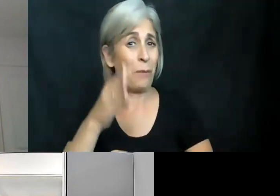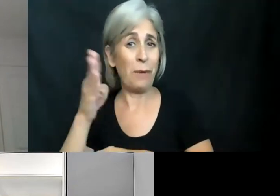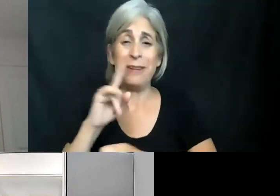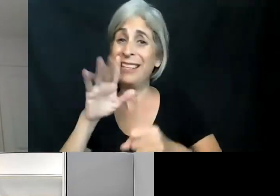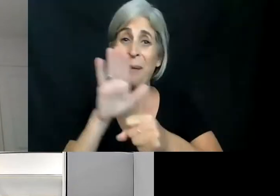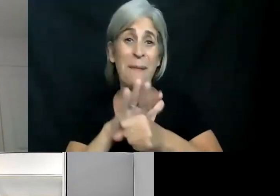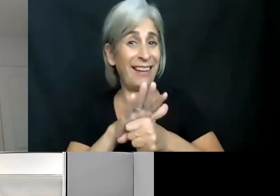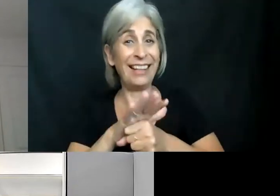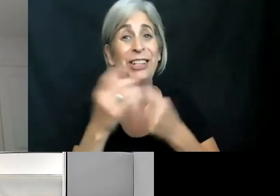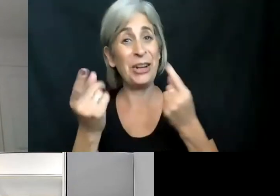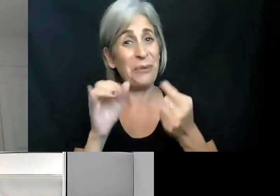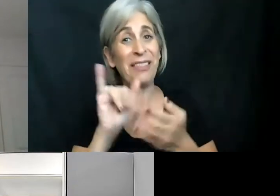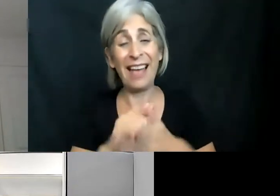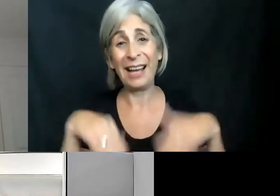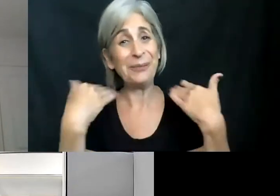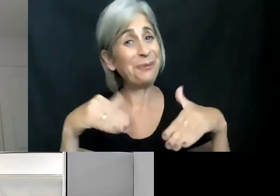to doing that.